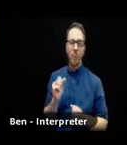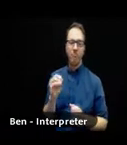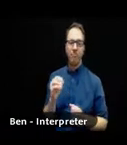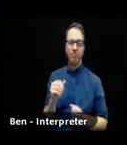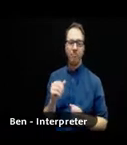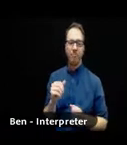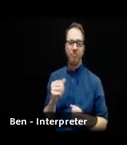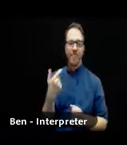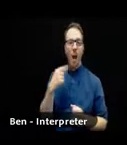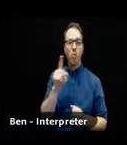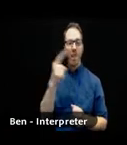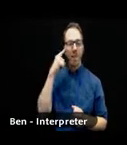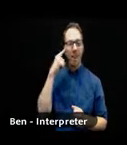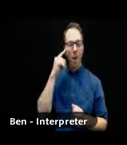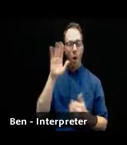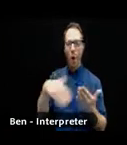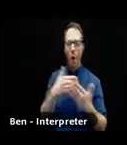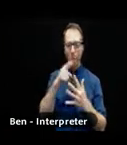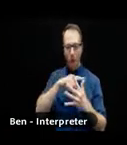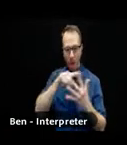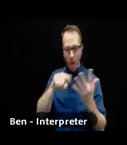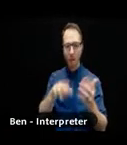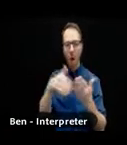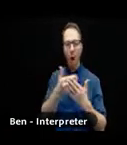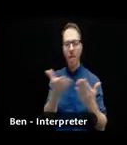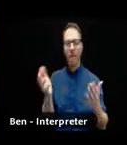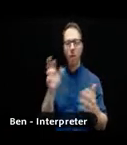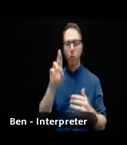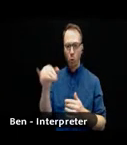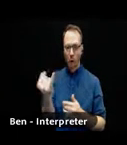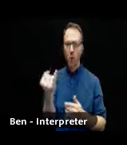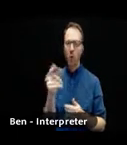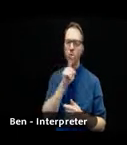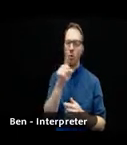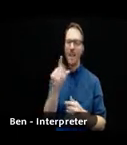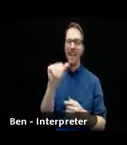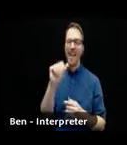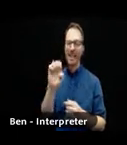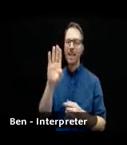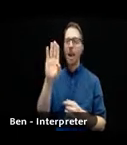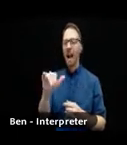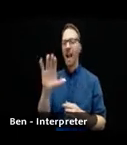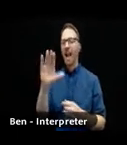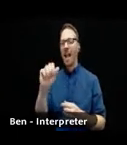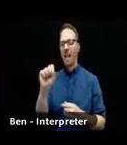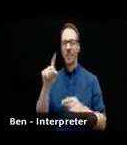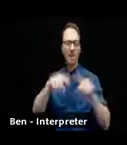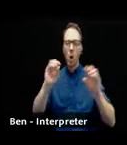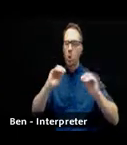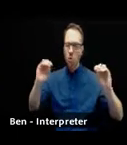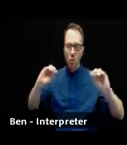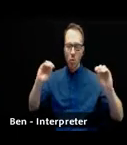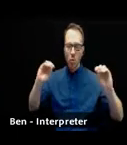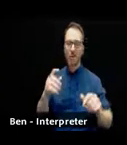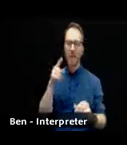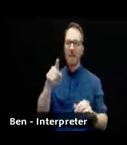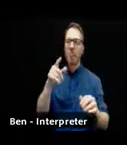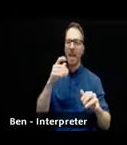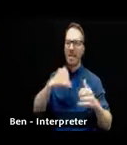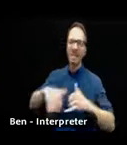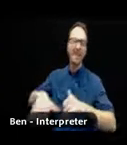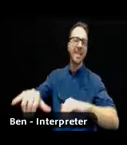So I really think that all of these things, with all things restorative justice, it is case by case. There are no, and this is why standards